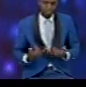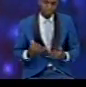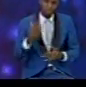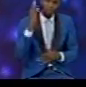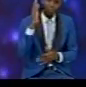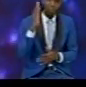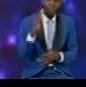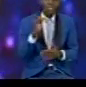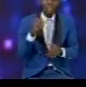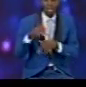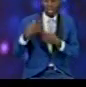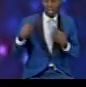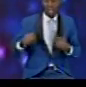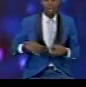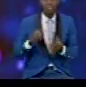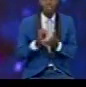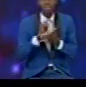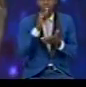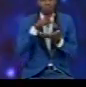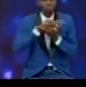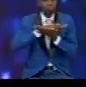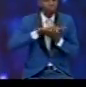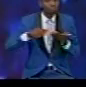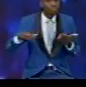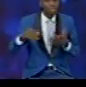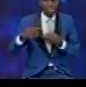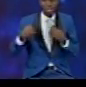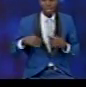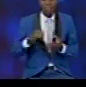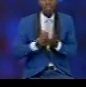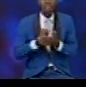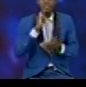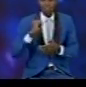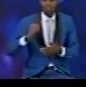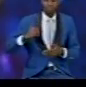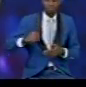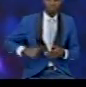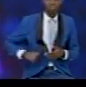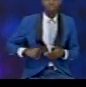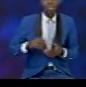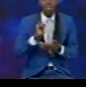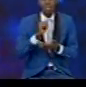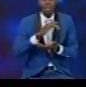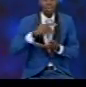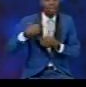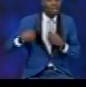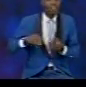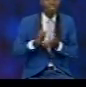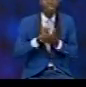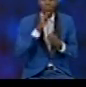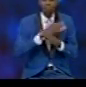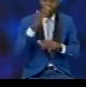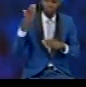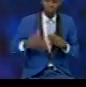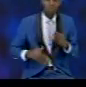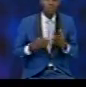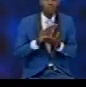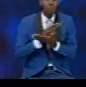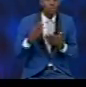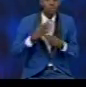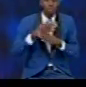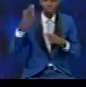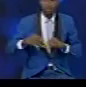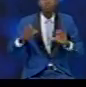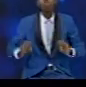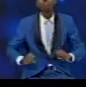is purified, a heart that is circumcised, a heart that is holy, totally yielded and submissive